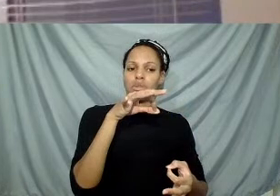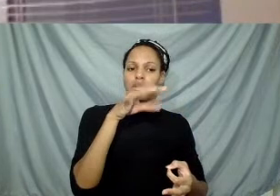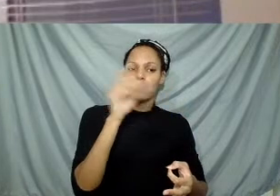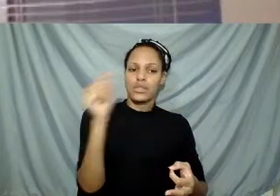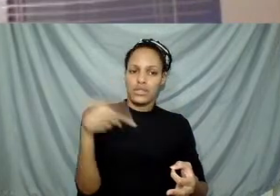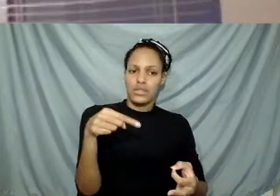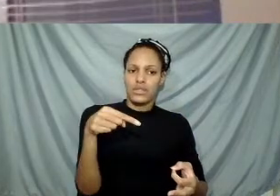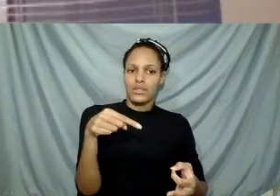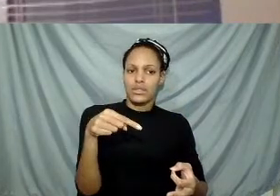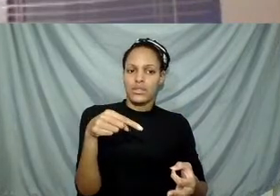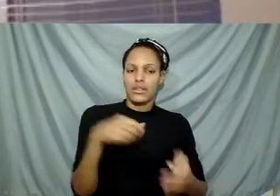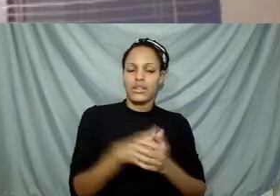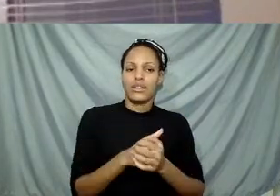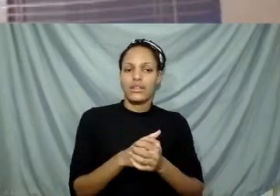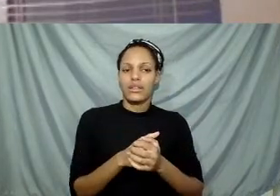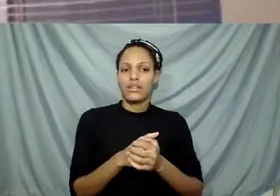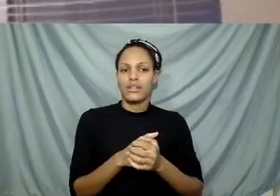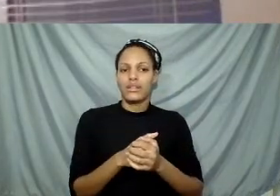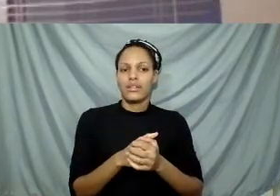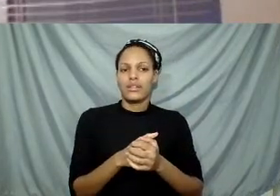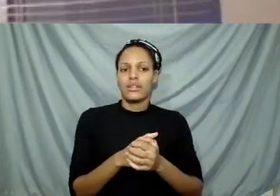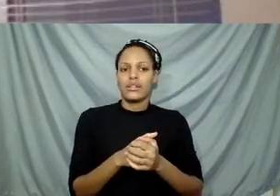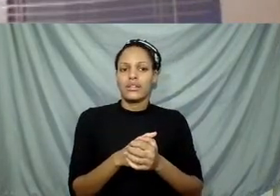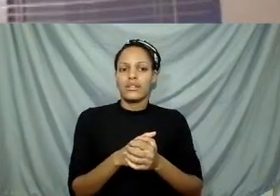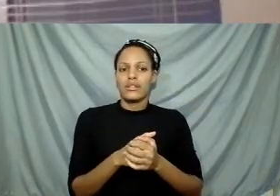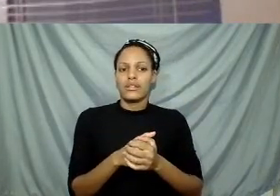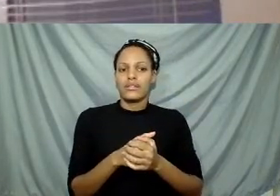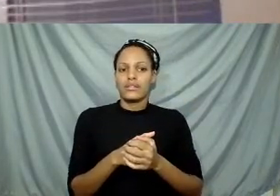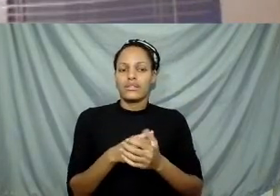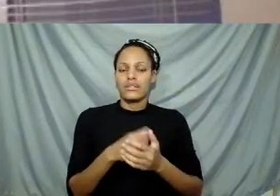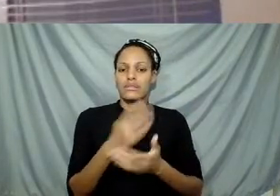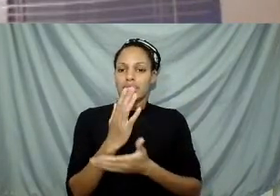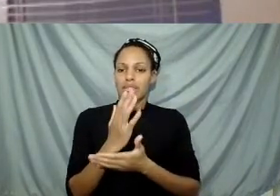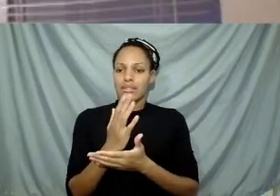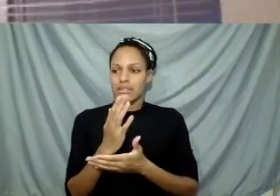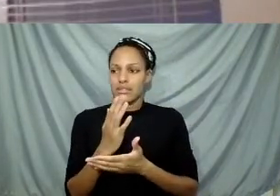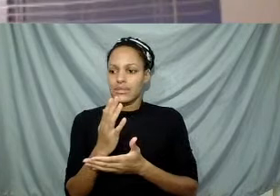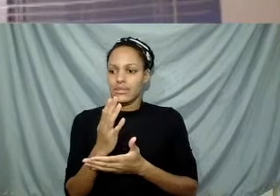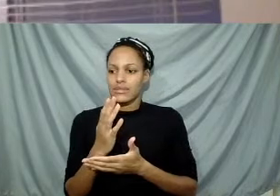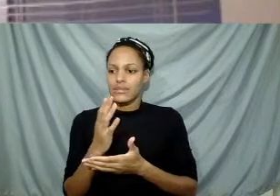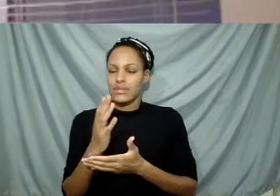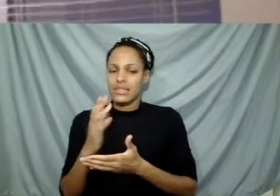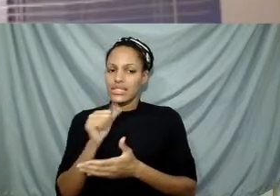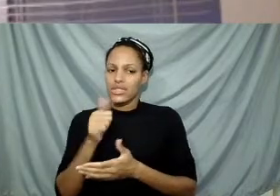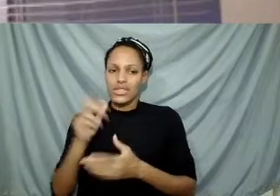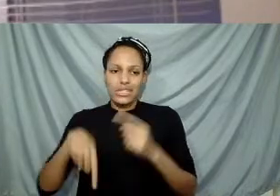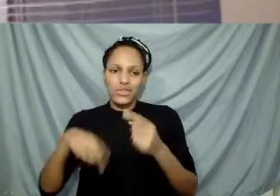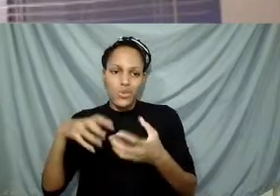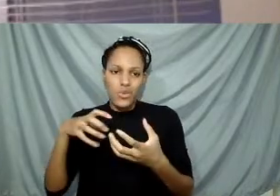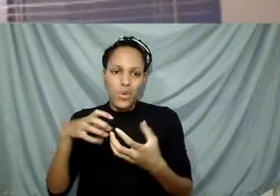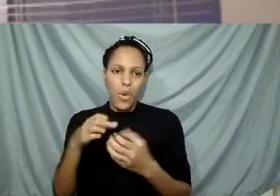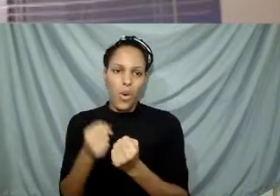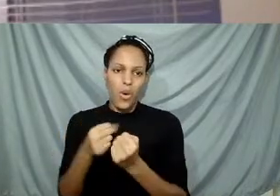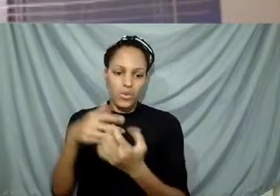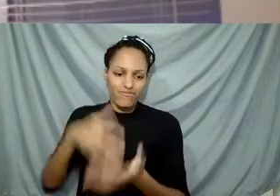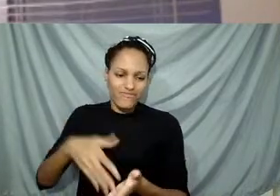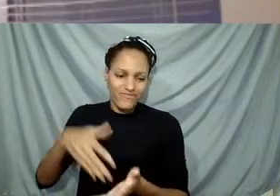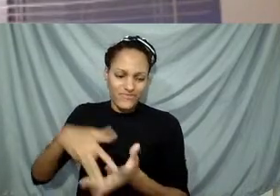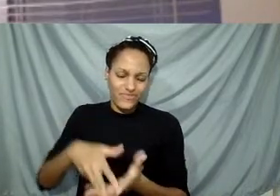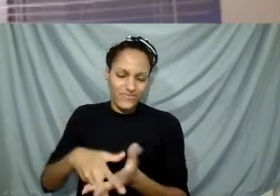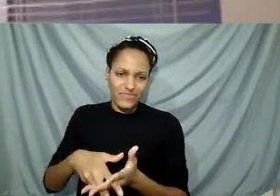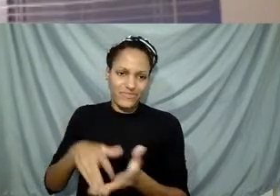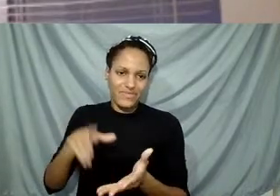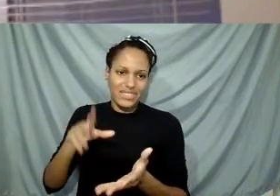the mission that Deeply Rooted needed to pursue. So that's when I decided with my colleagues,